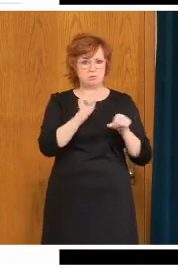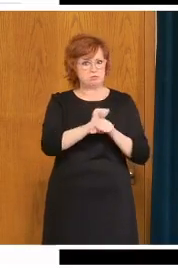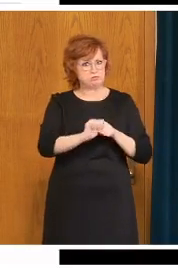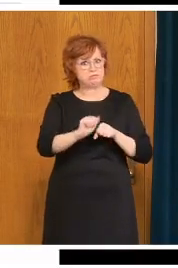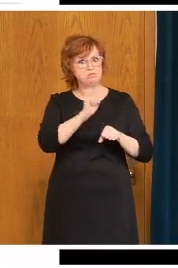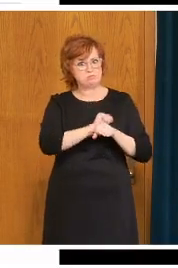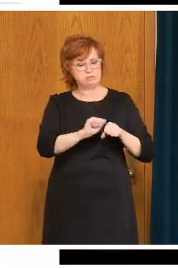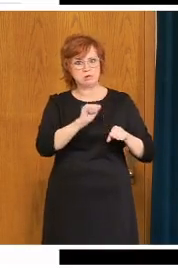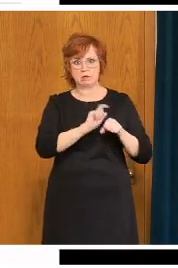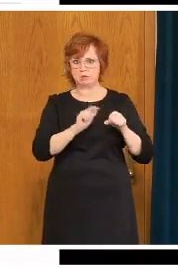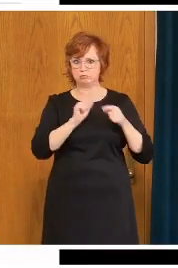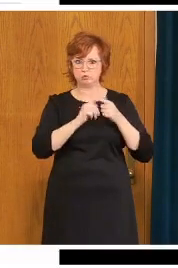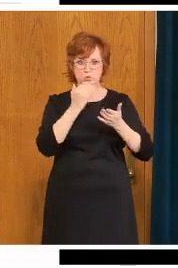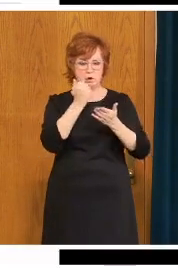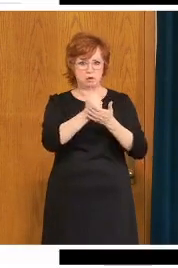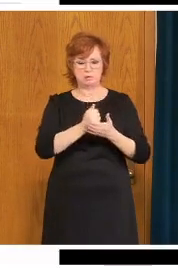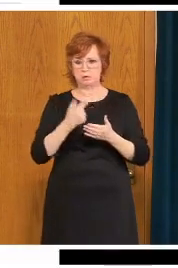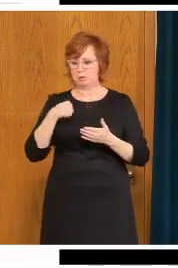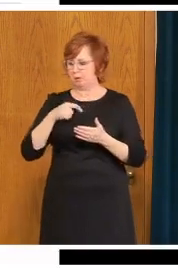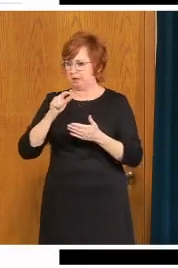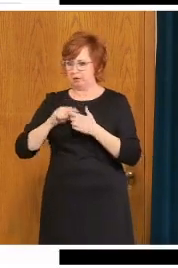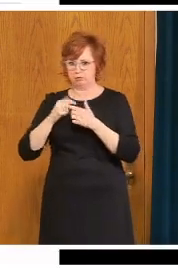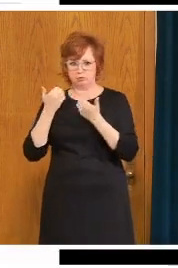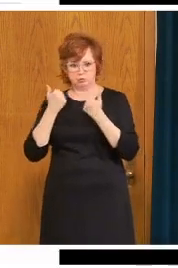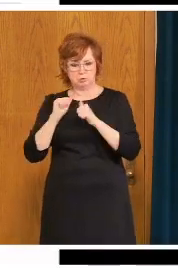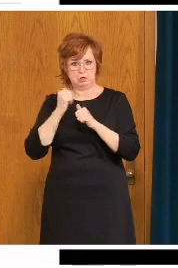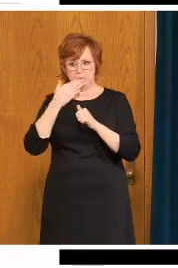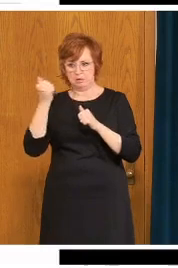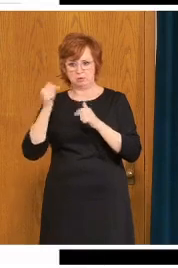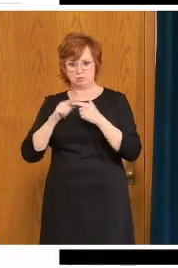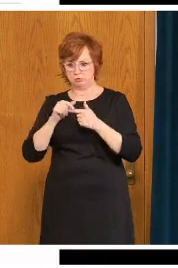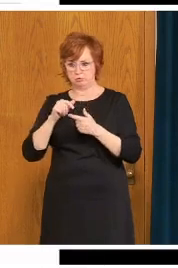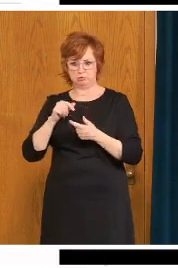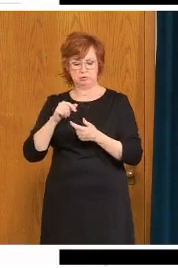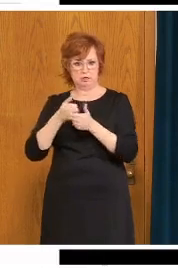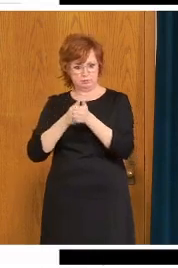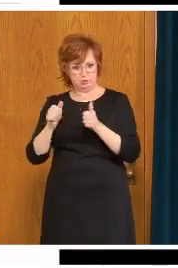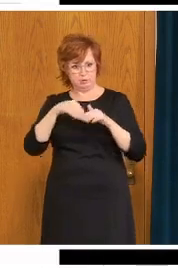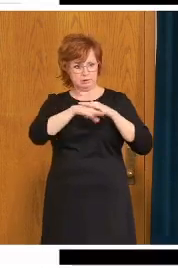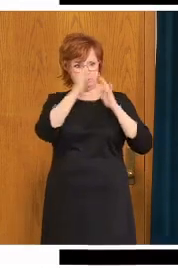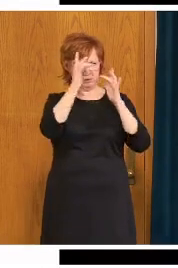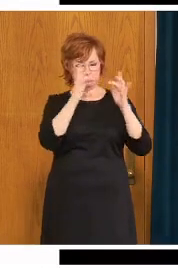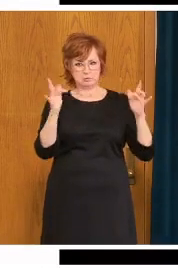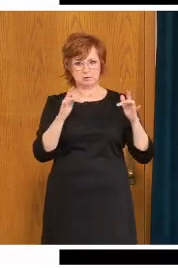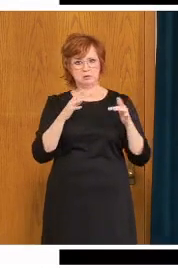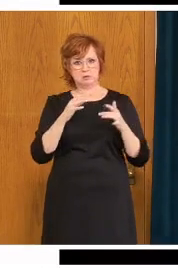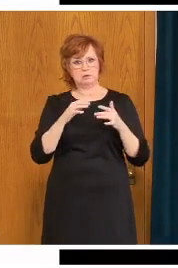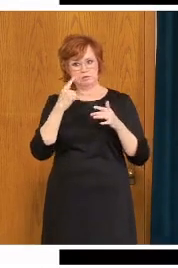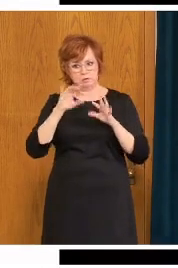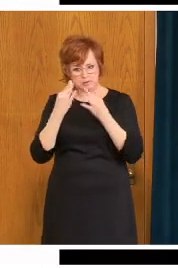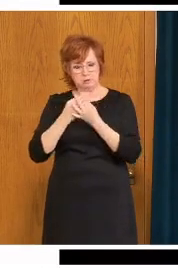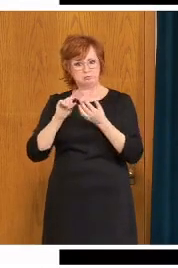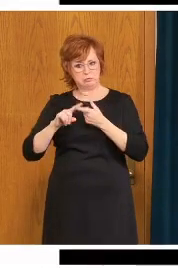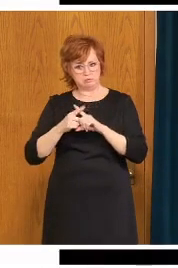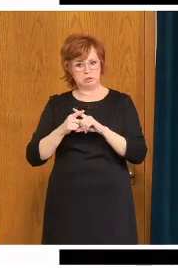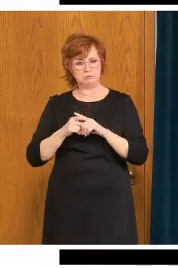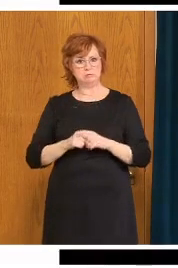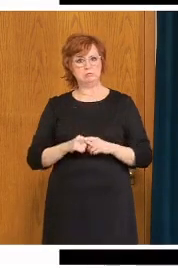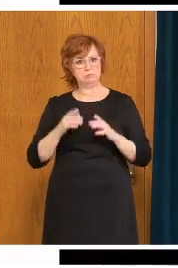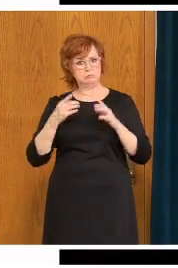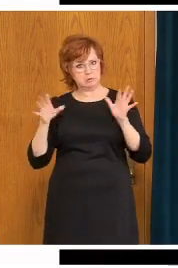and our friends out of the hospital and not getting COVID in the first place. And again, this just shows that our